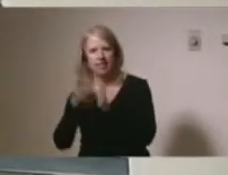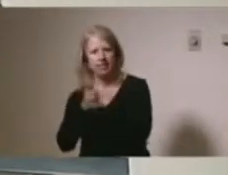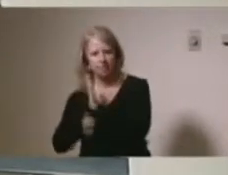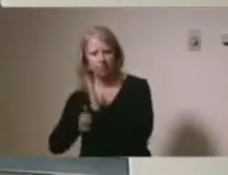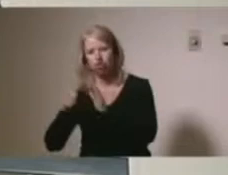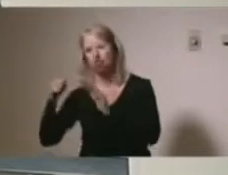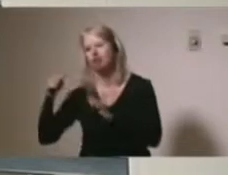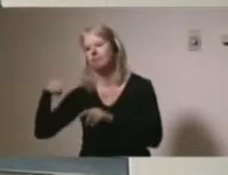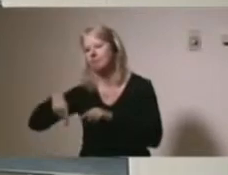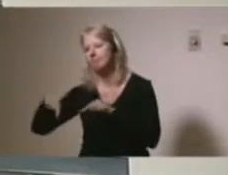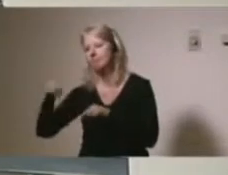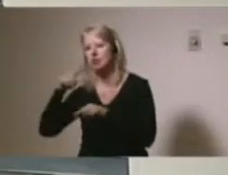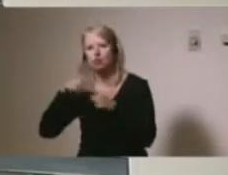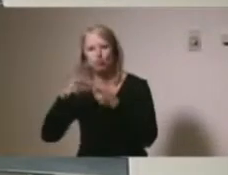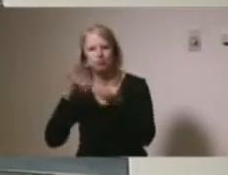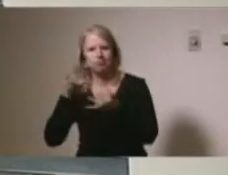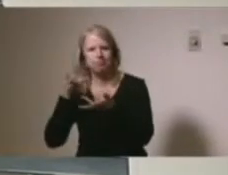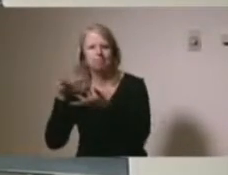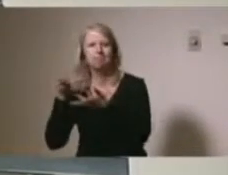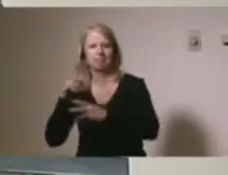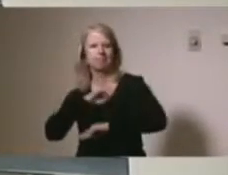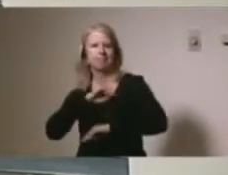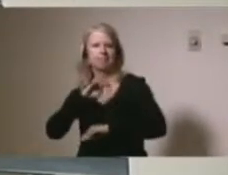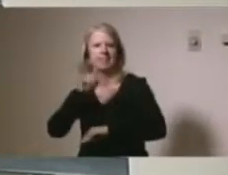needs of our clients.